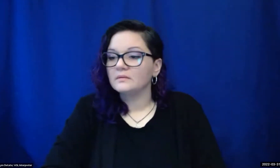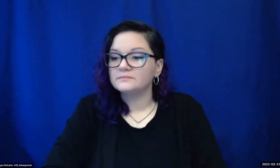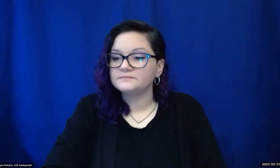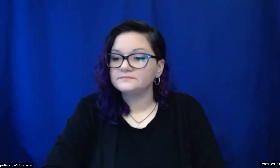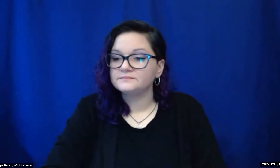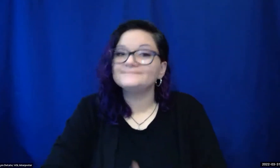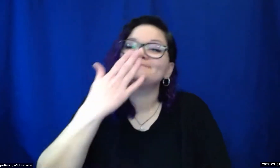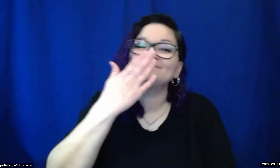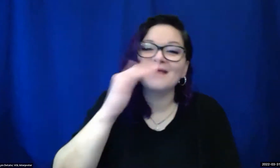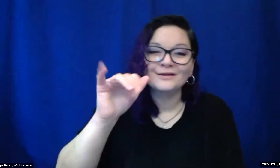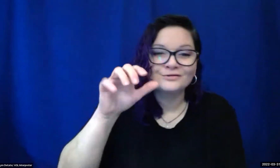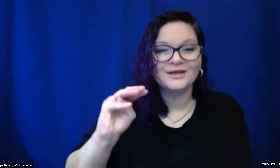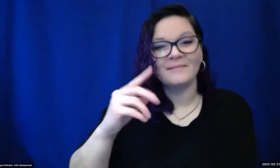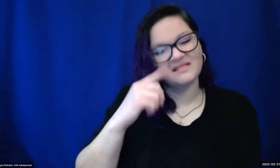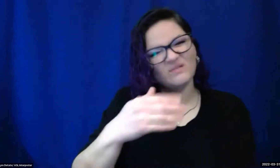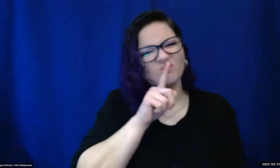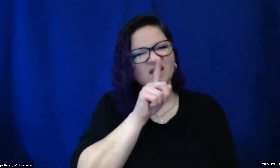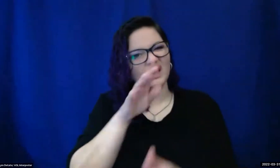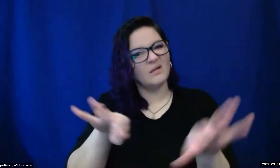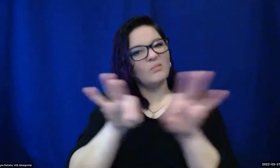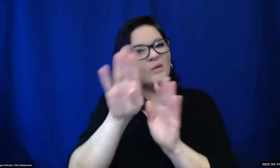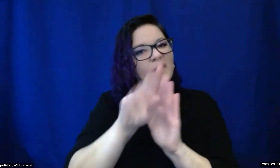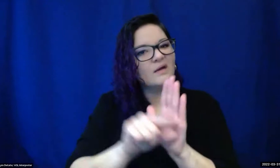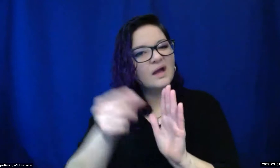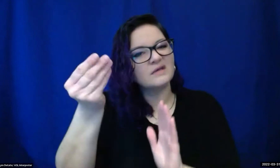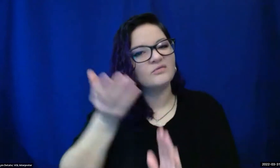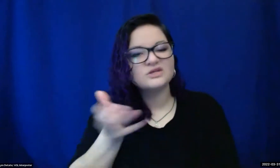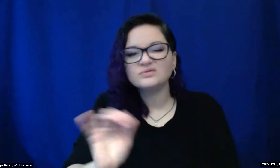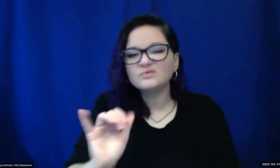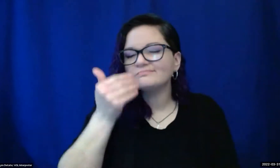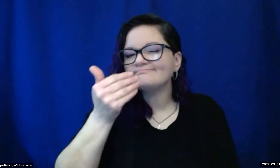Thank you, Jim. Yeah, I think that was some really important background on that.